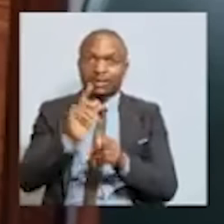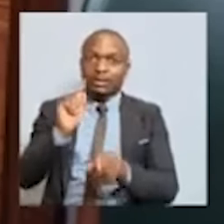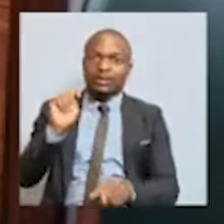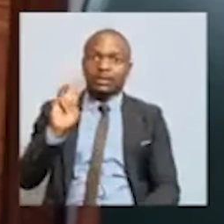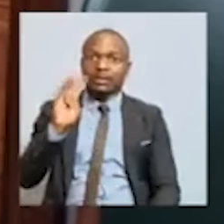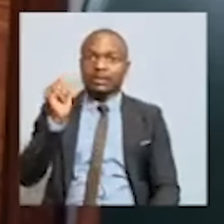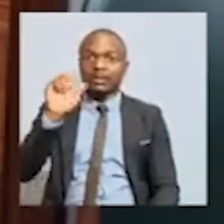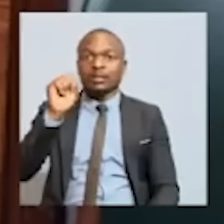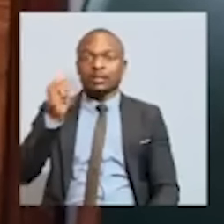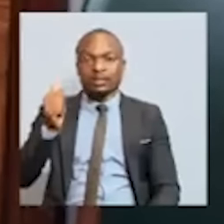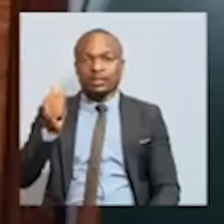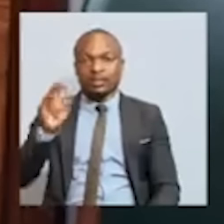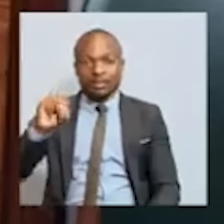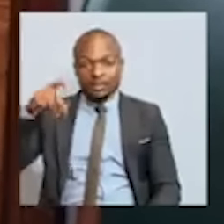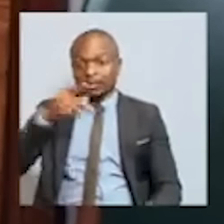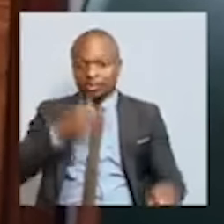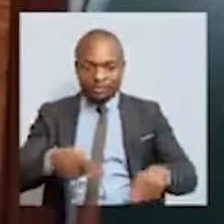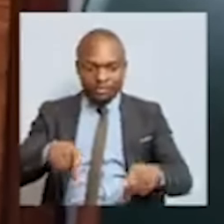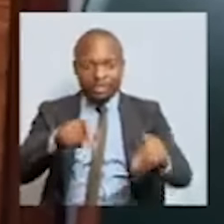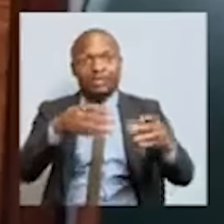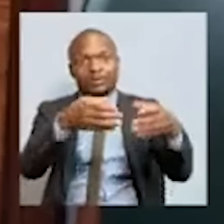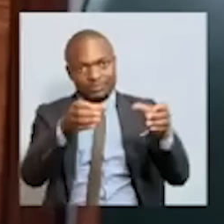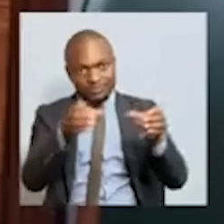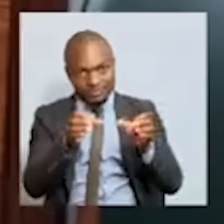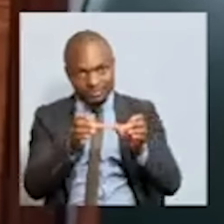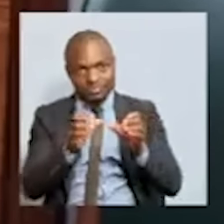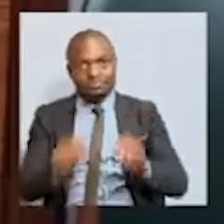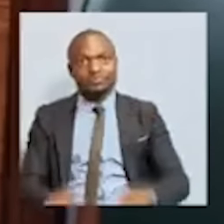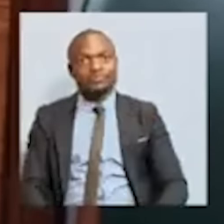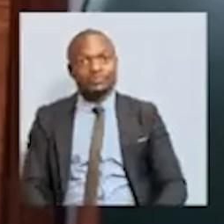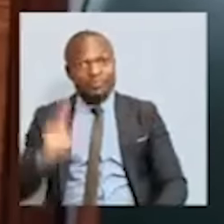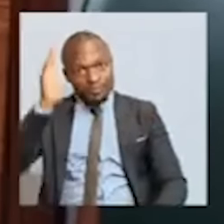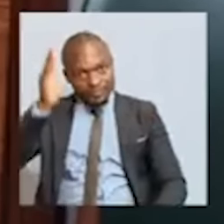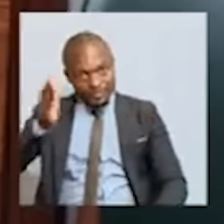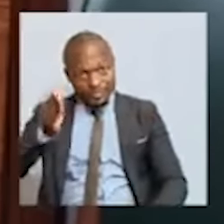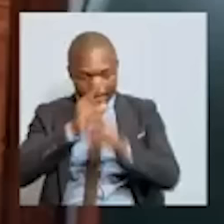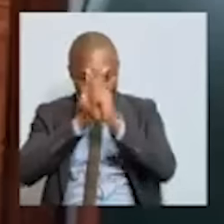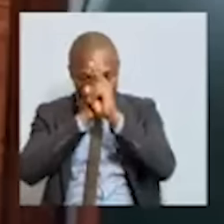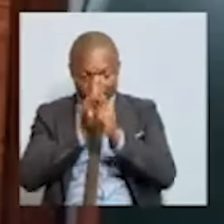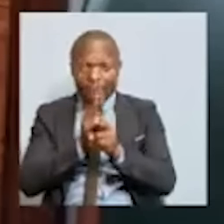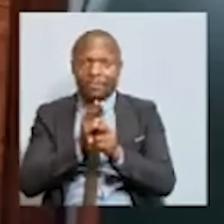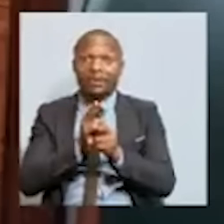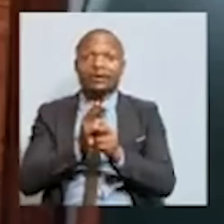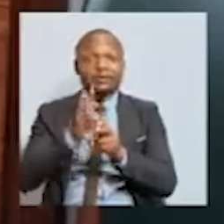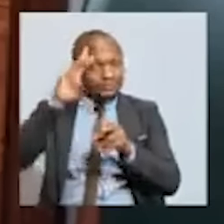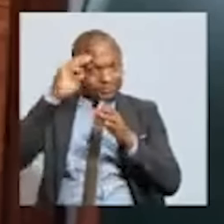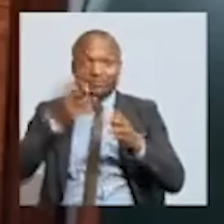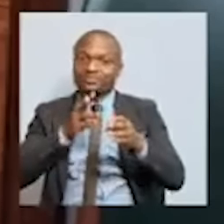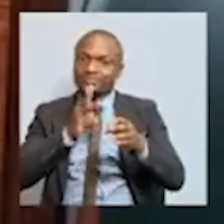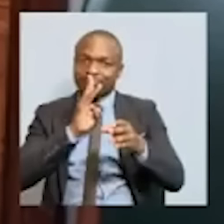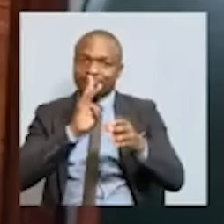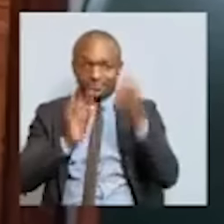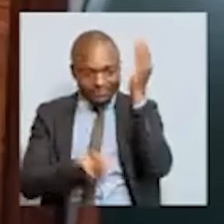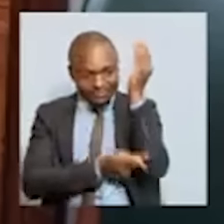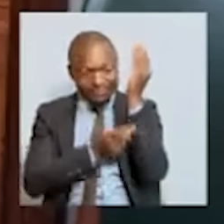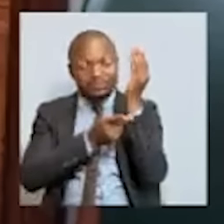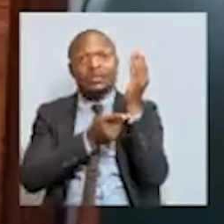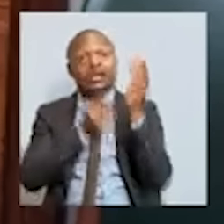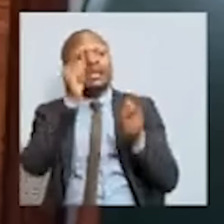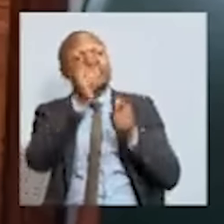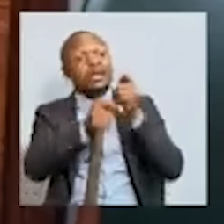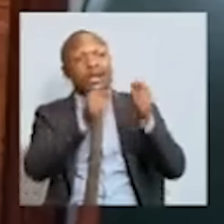of Parliament for Kasenengwa Constituency. Further, Honorable M. Imposha MP accused